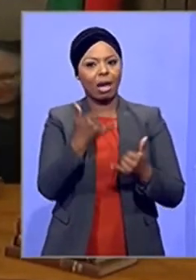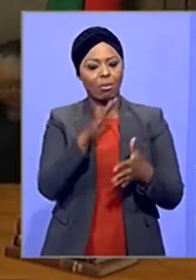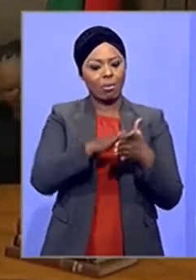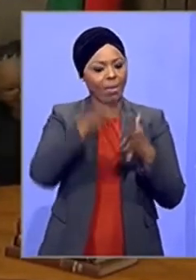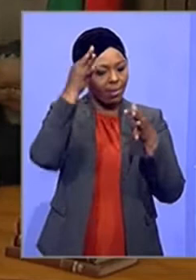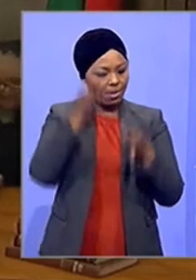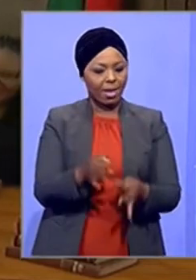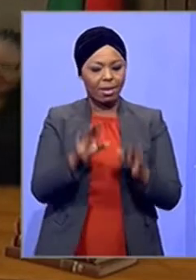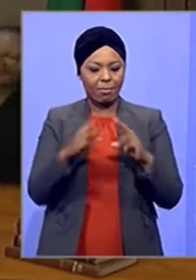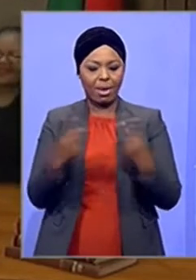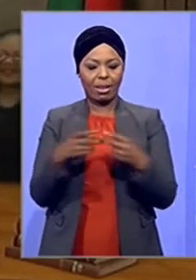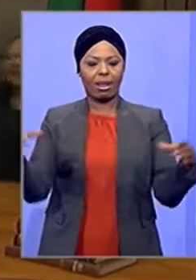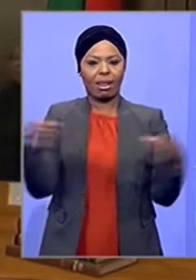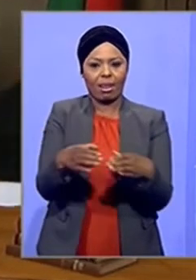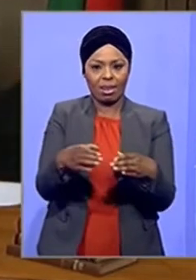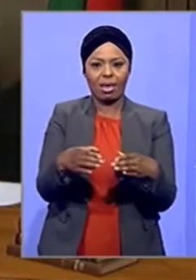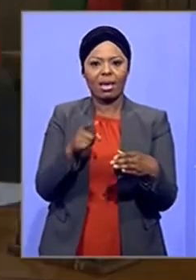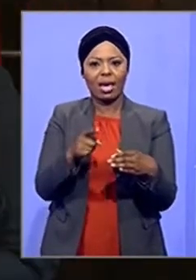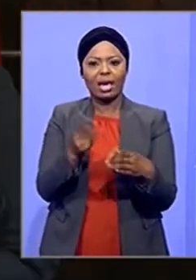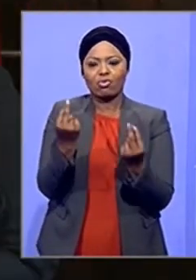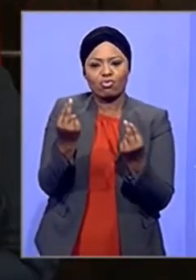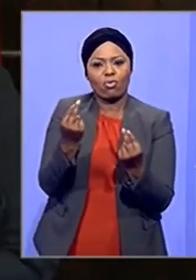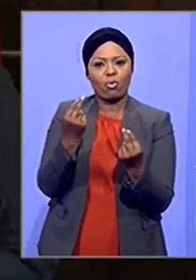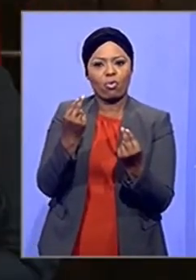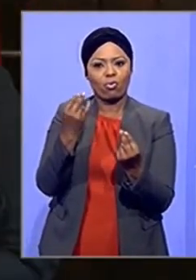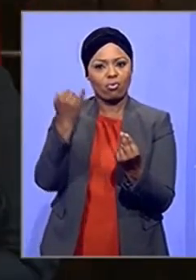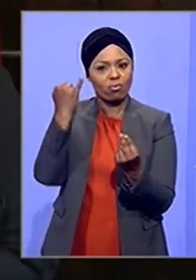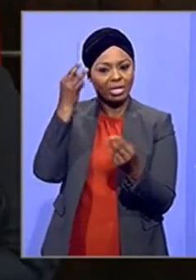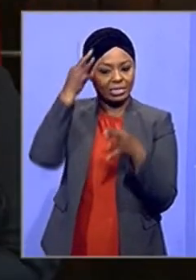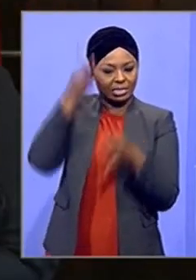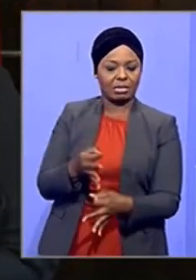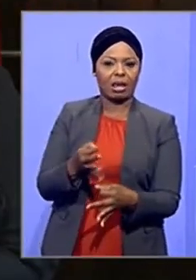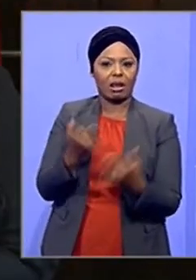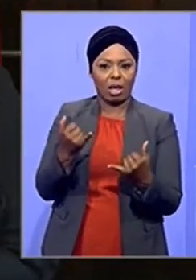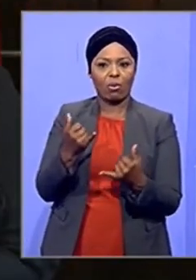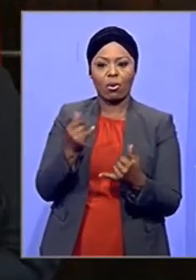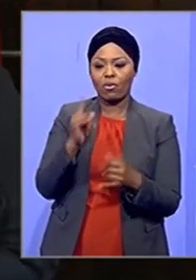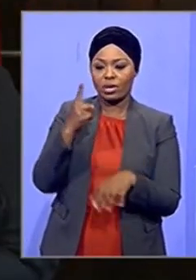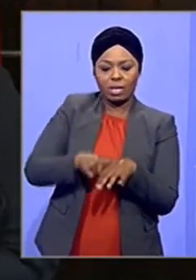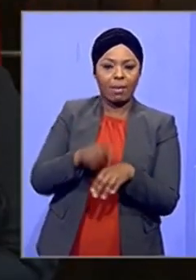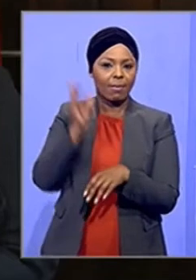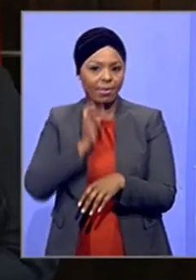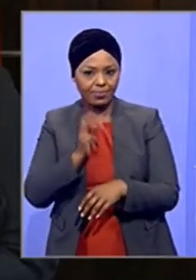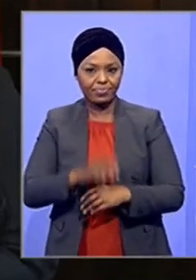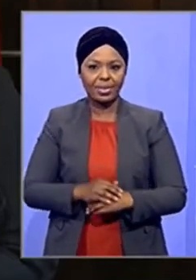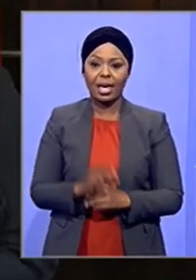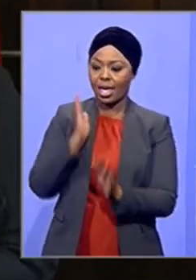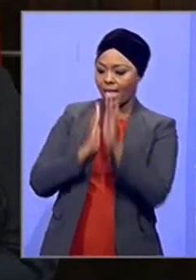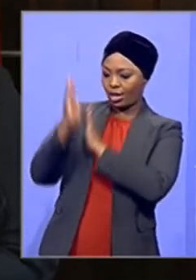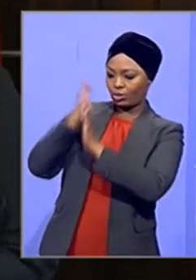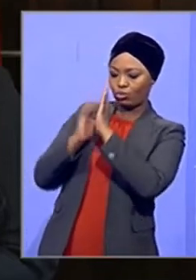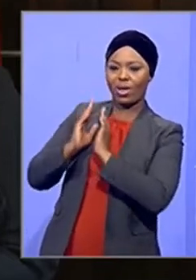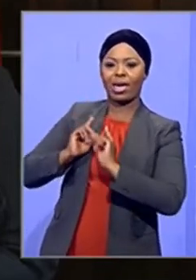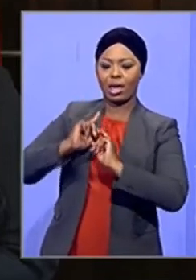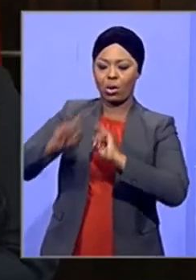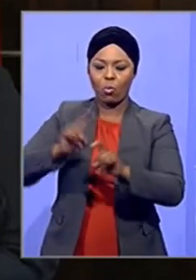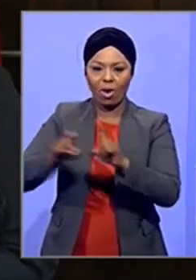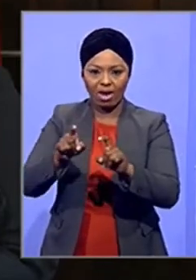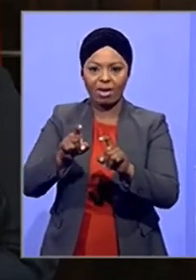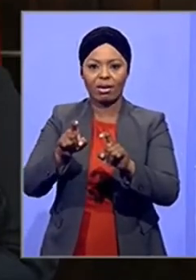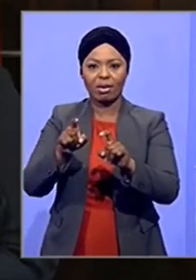e ikemetseng ke selo se sentsha. The reality is that this is a historic inquiry that will look